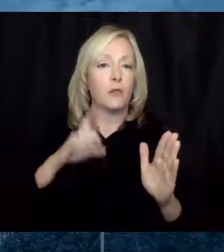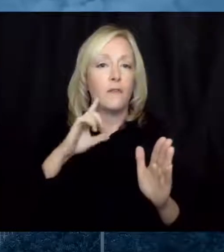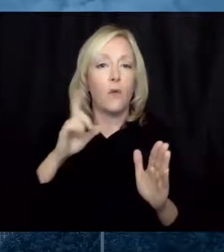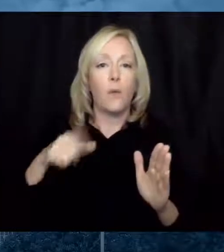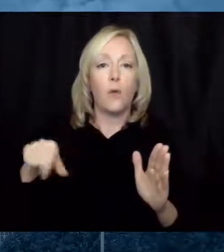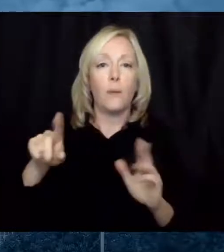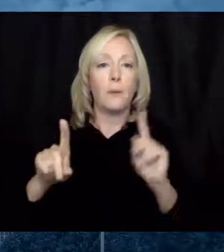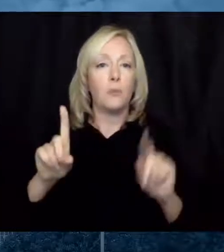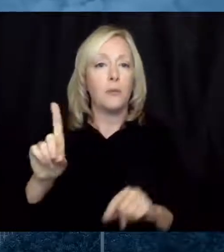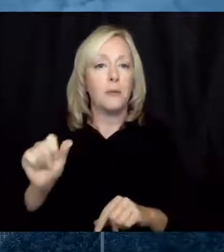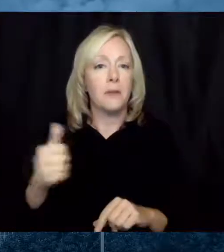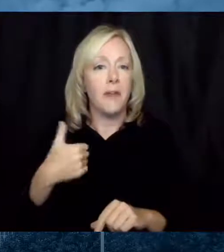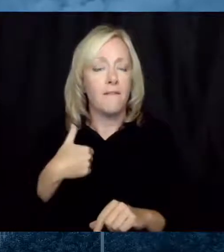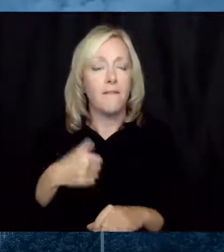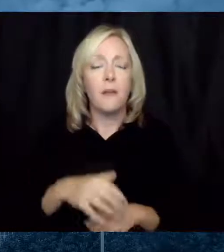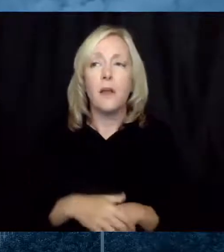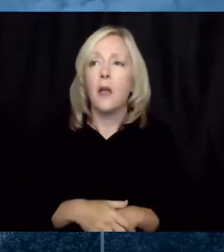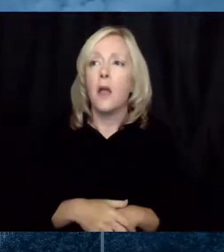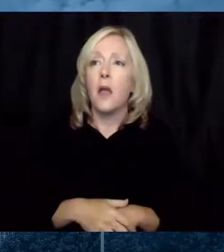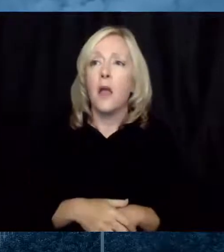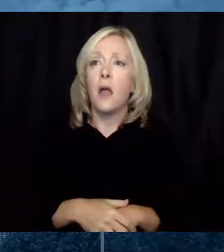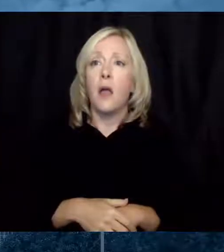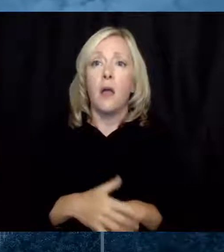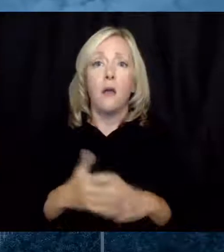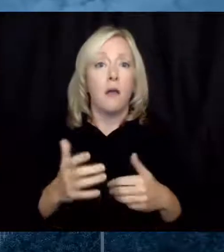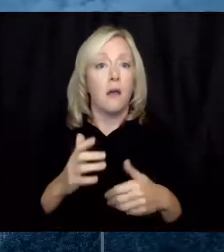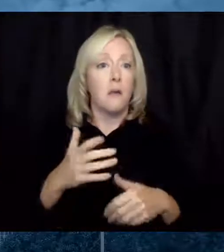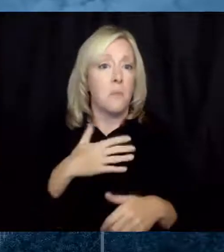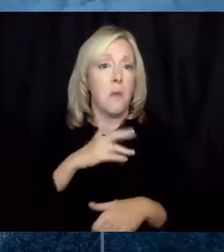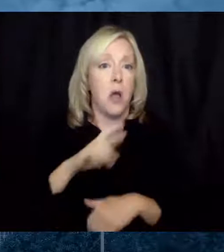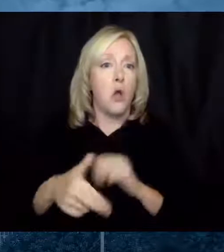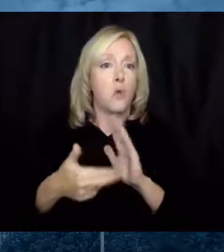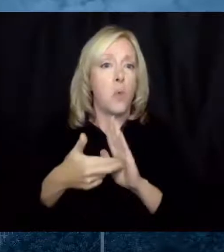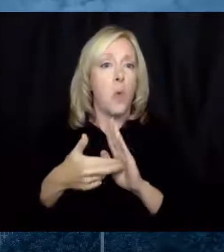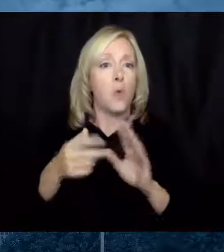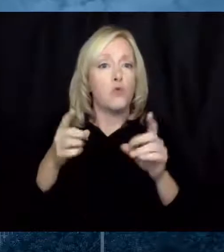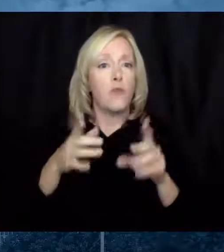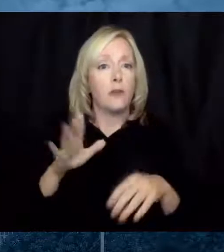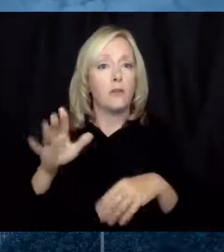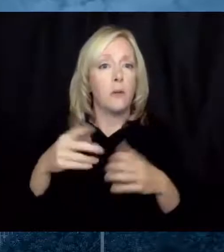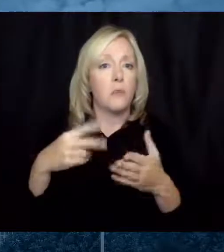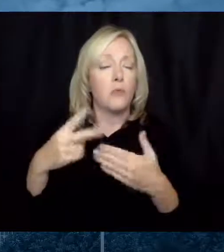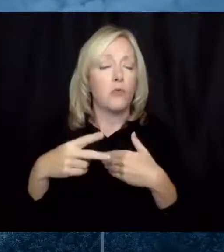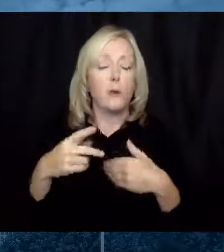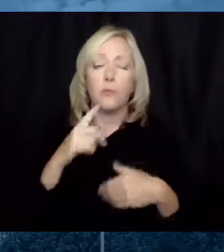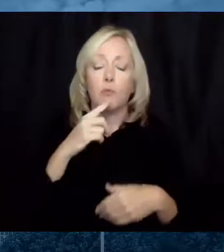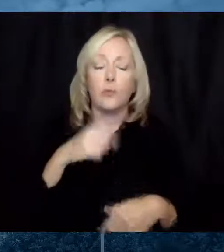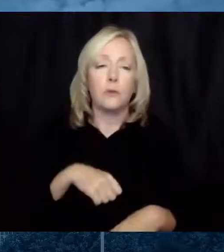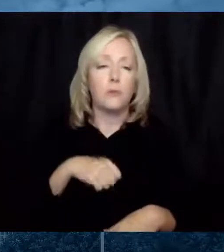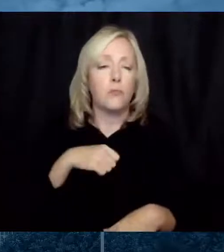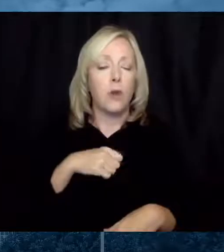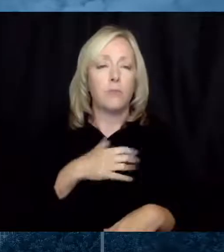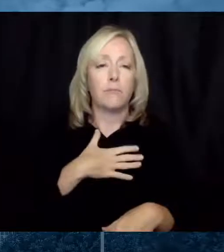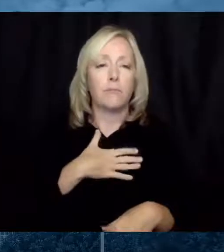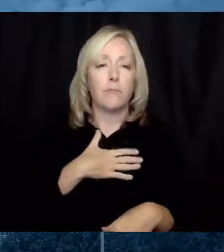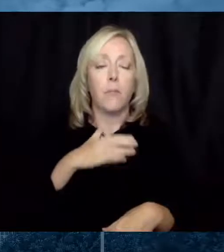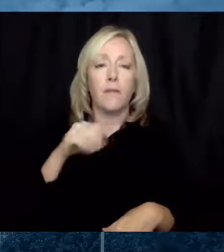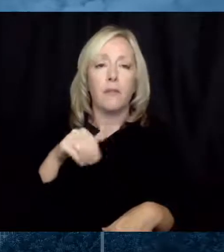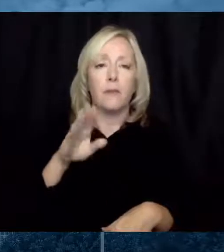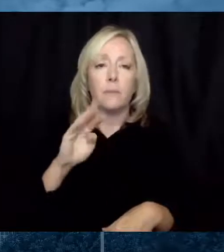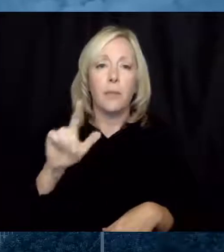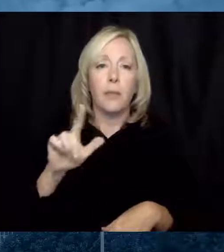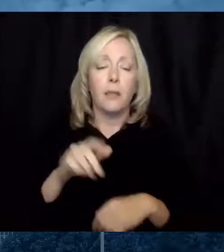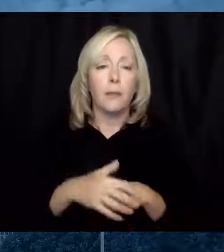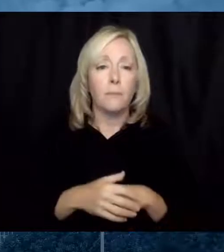I don't think there's a bill that I could be more proud of being attached to. And as the Director of the State Council for Persons